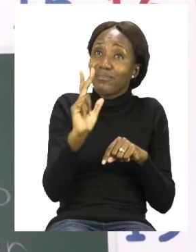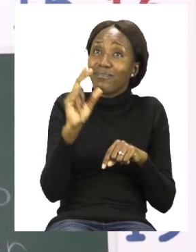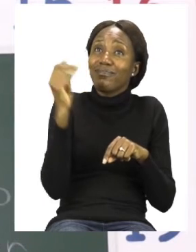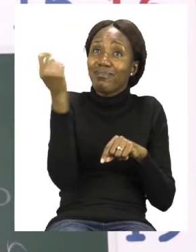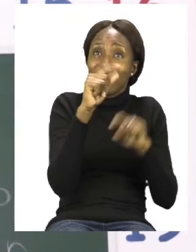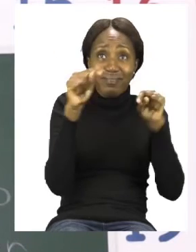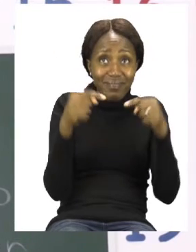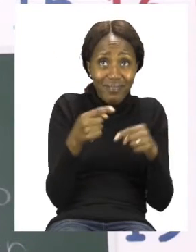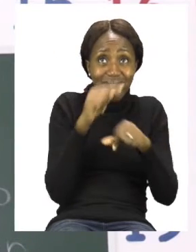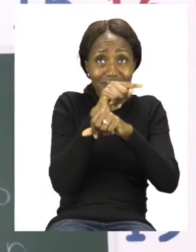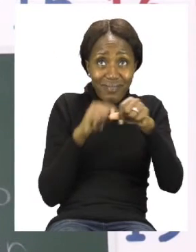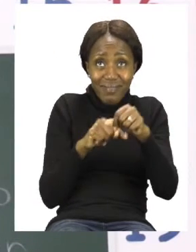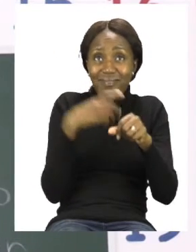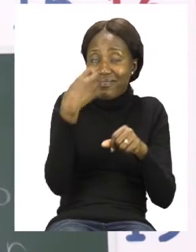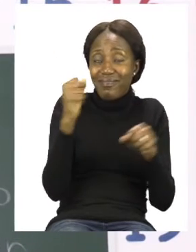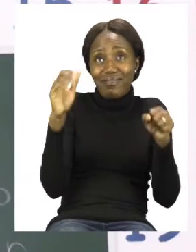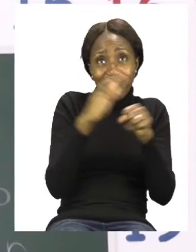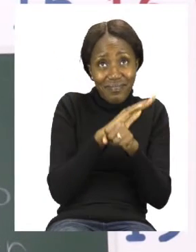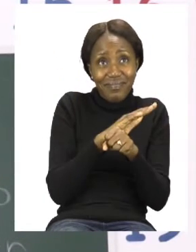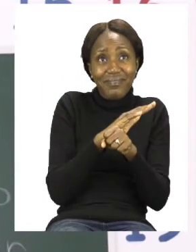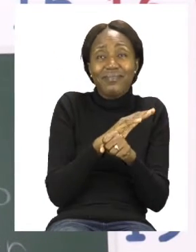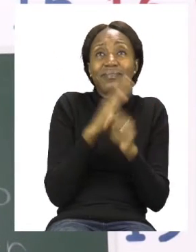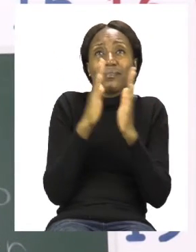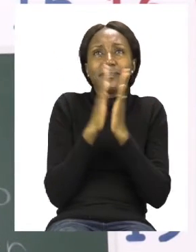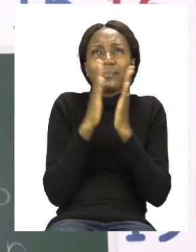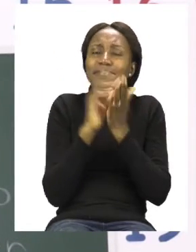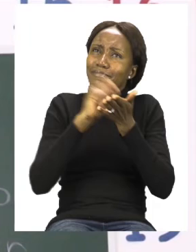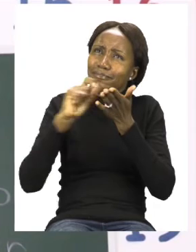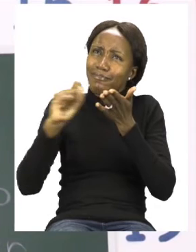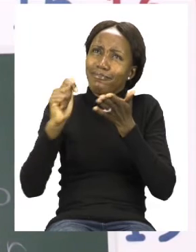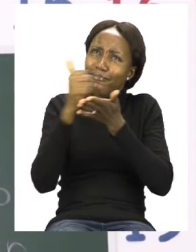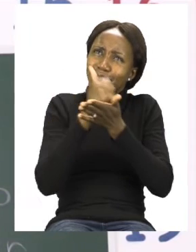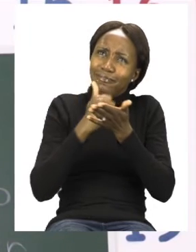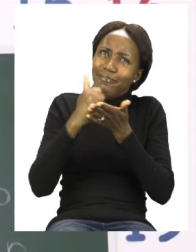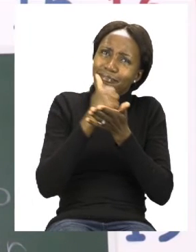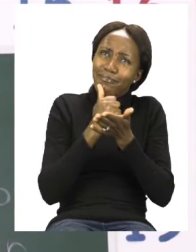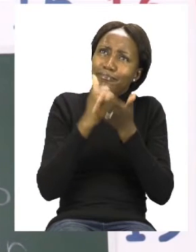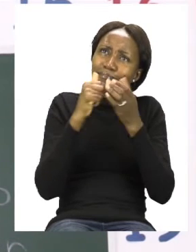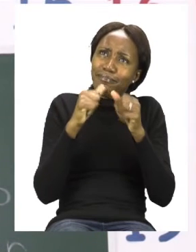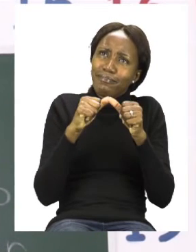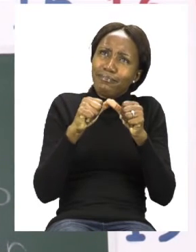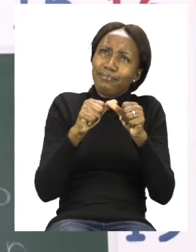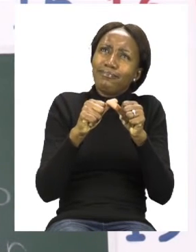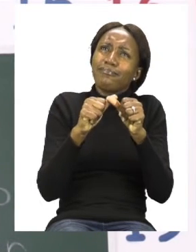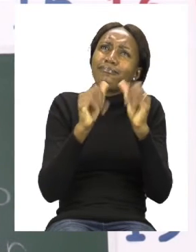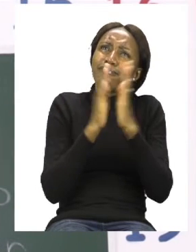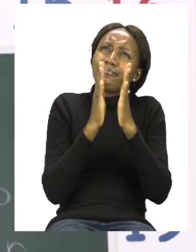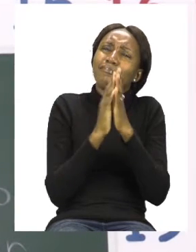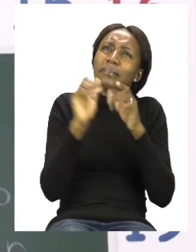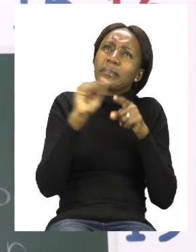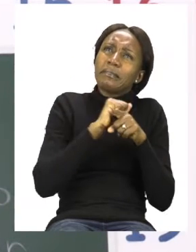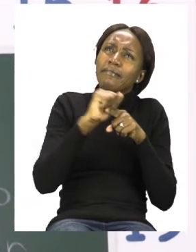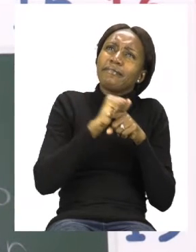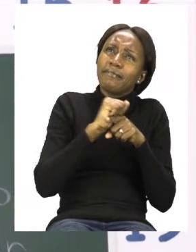at the vocabulary word and fill in correctly. Then I want you to continue practicing these words. Remember,